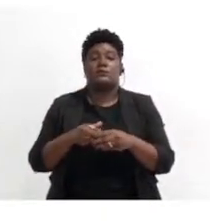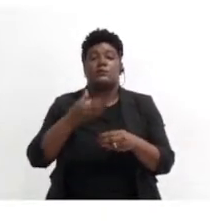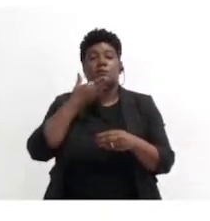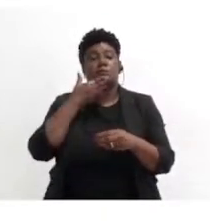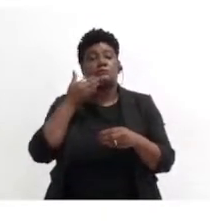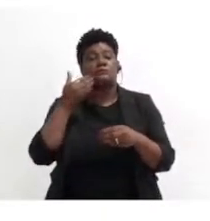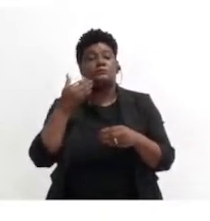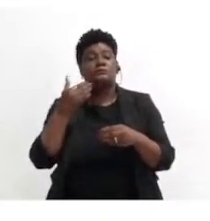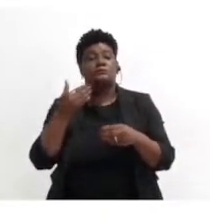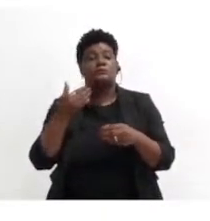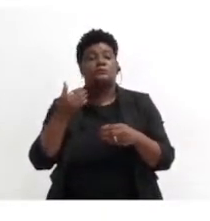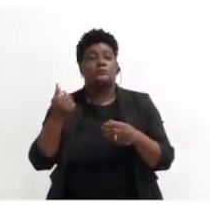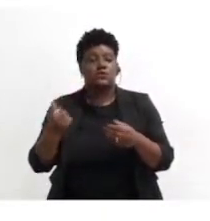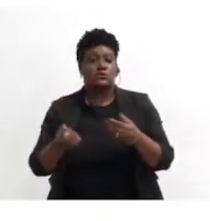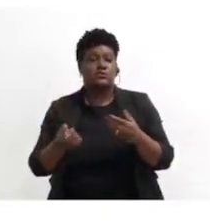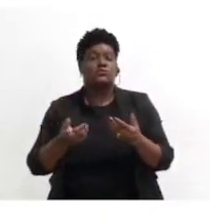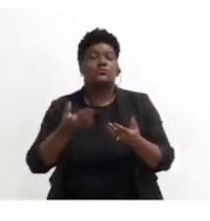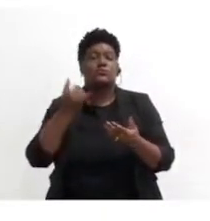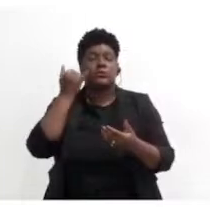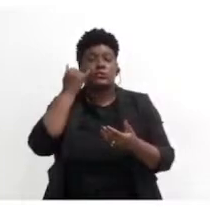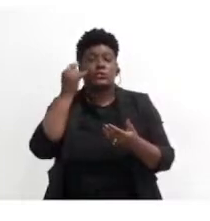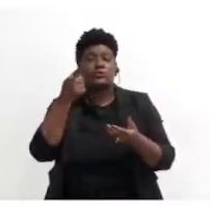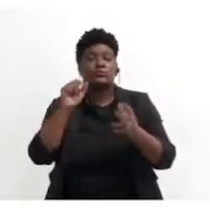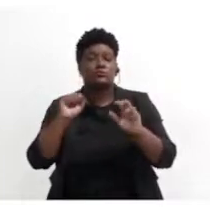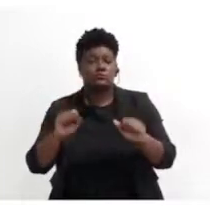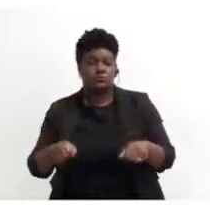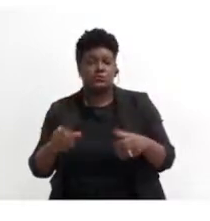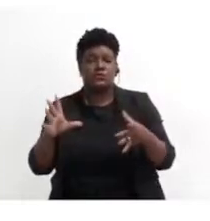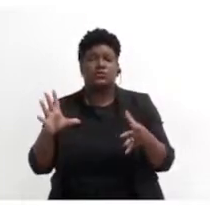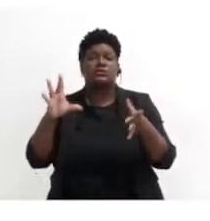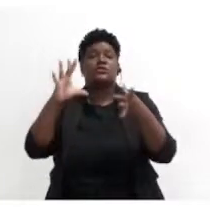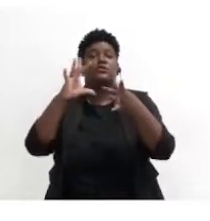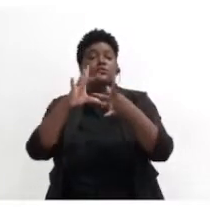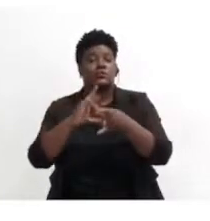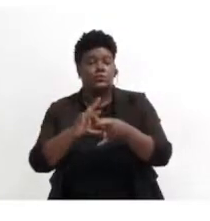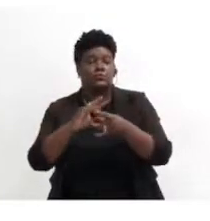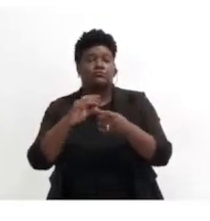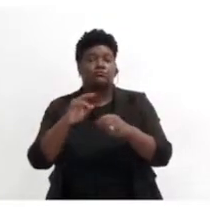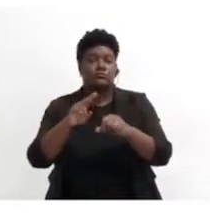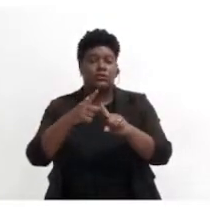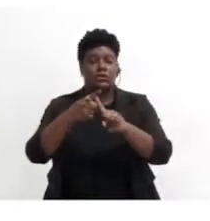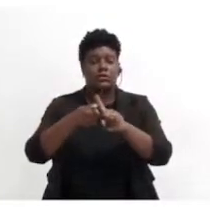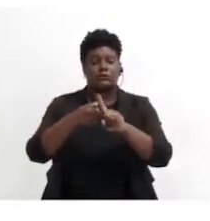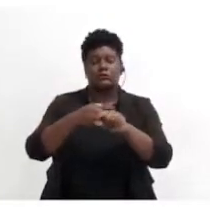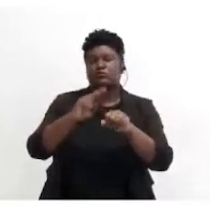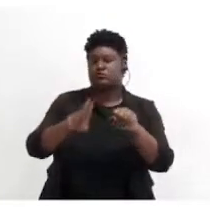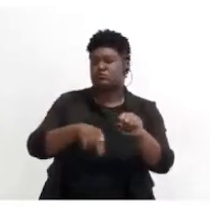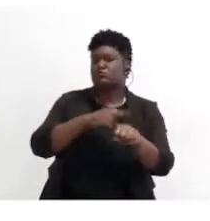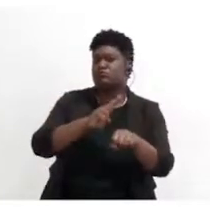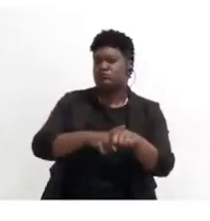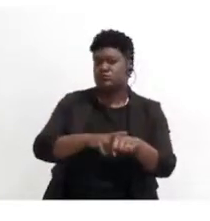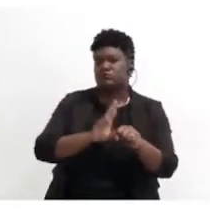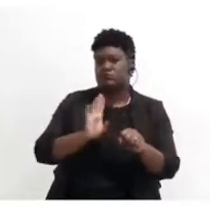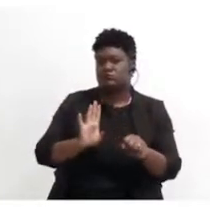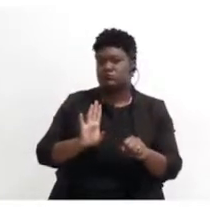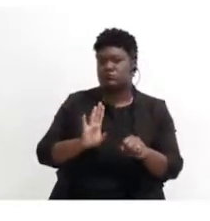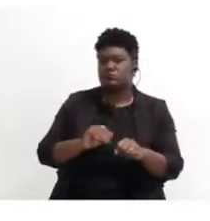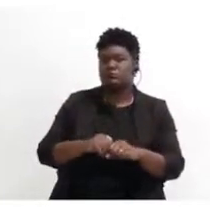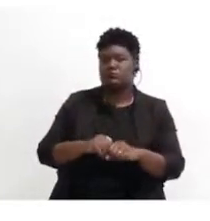initially bonded, then you go into a lower temperature anneal process to join the